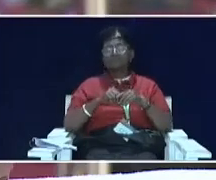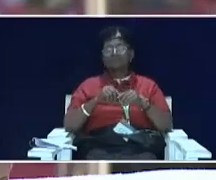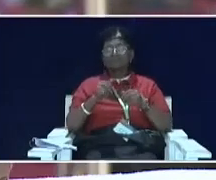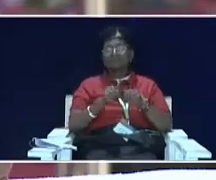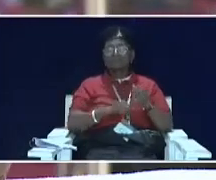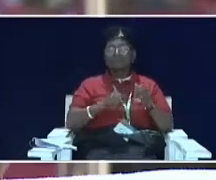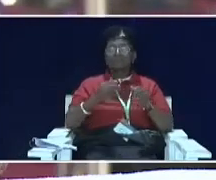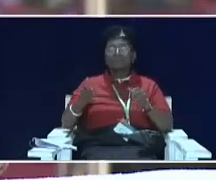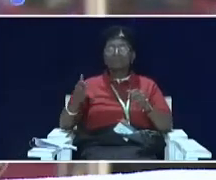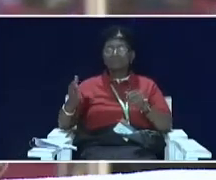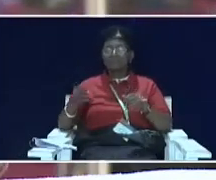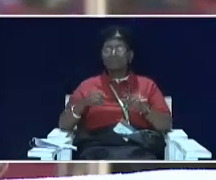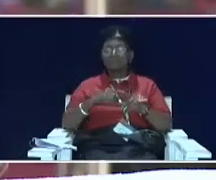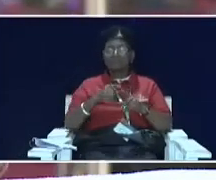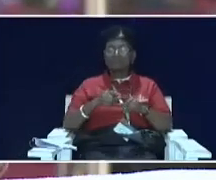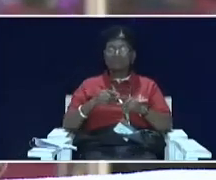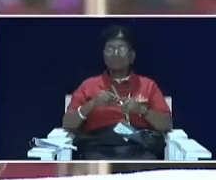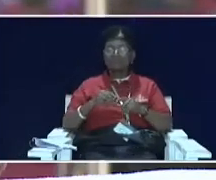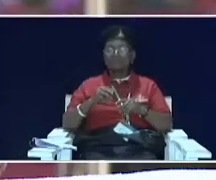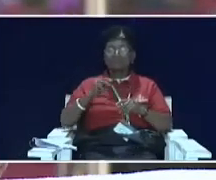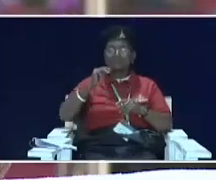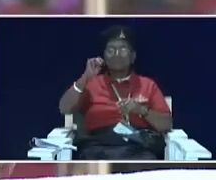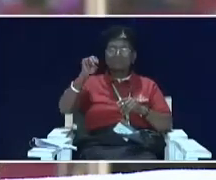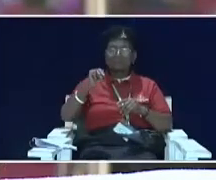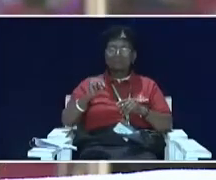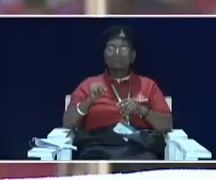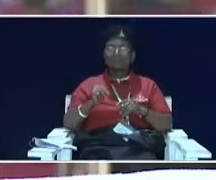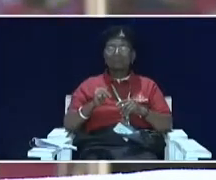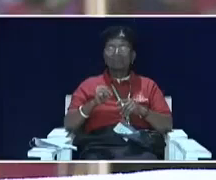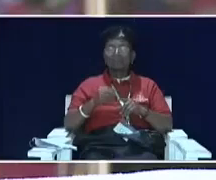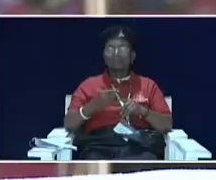Everything about him from the beginning was hardship.